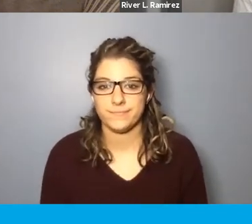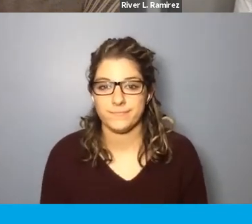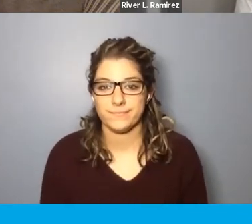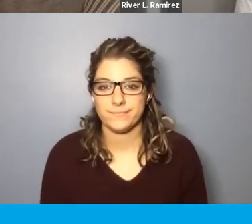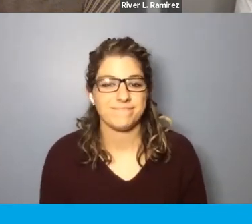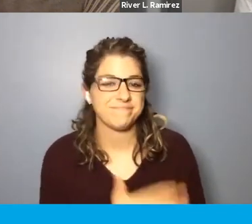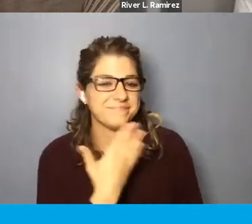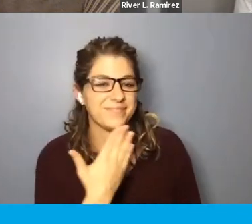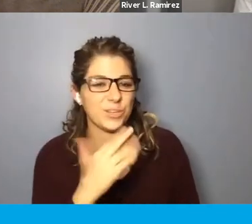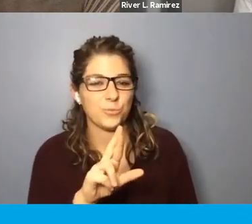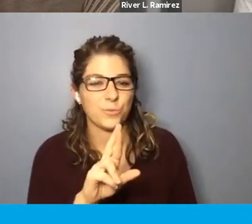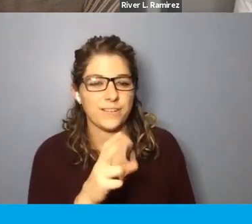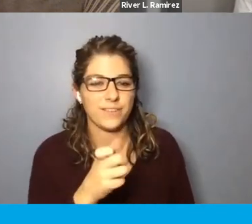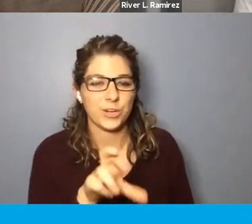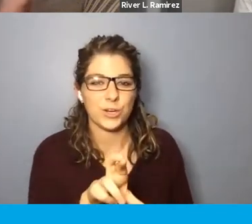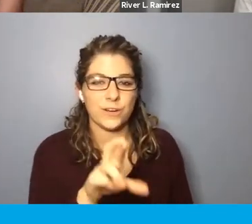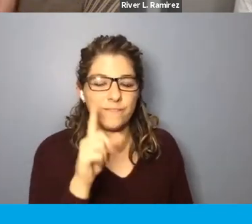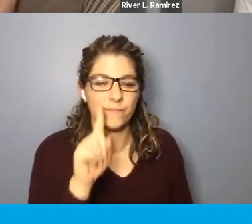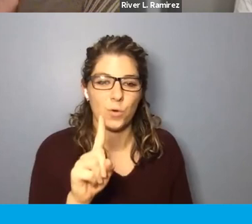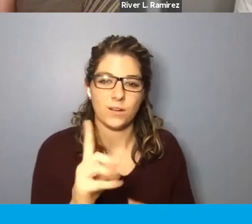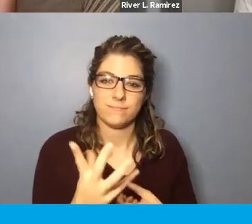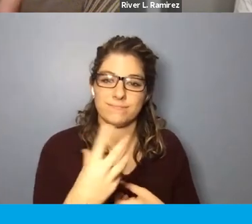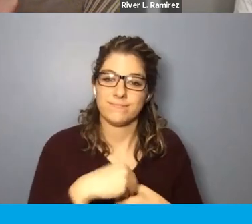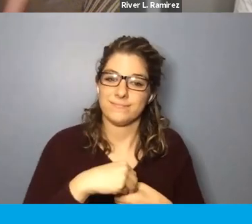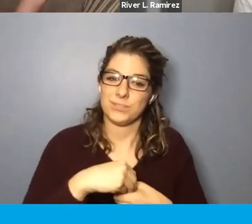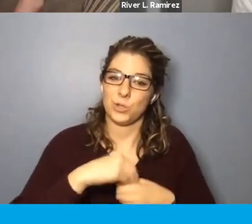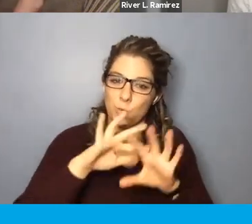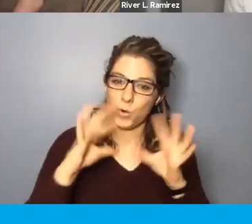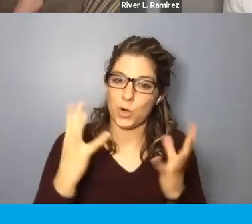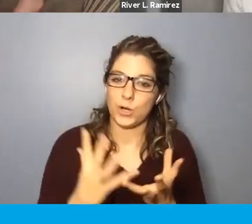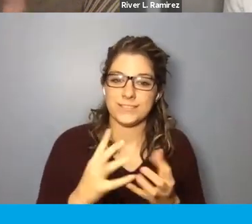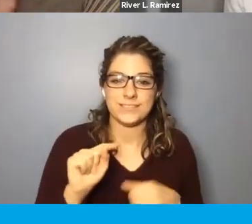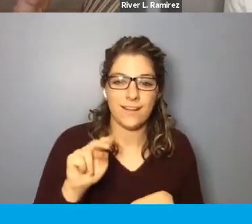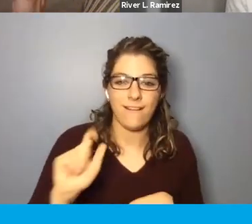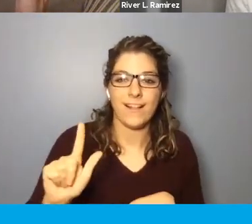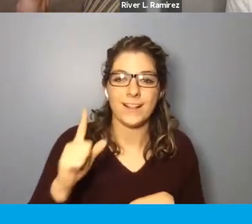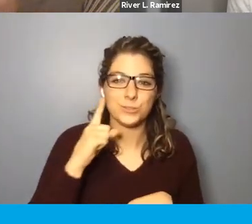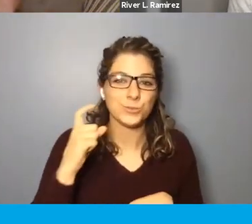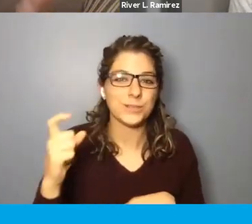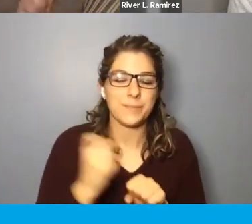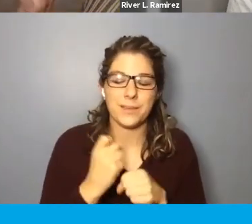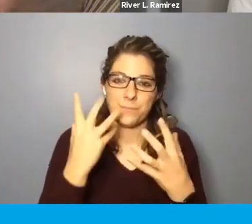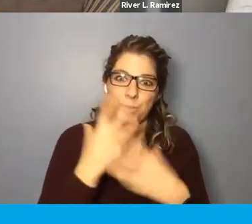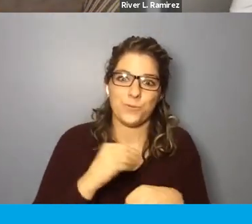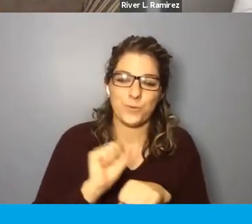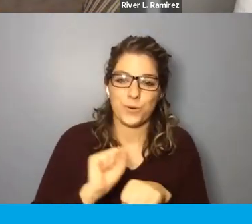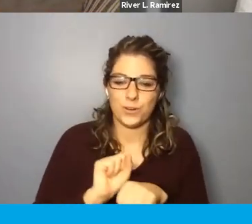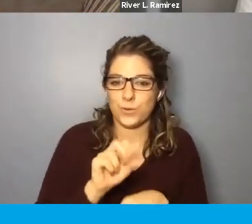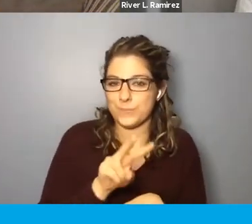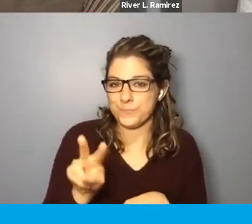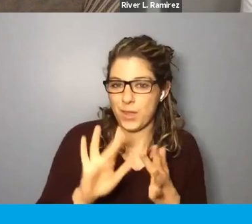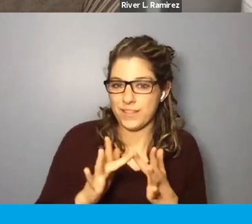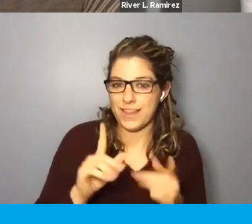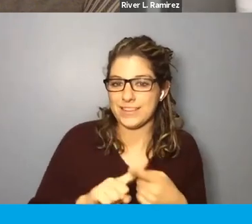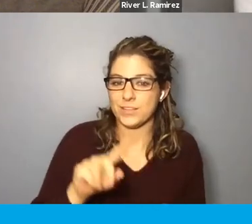Thank you, River, for bringing us into your internal worlds and tunnels and dreams, and for making this beautiful work, which you can view online till November